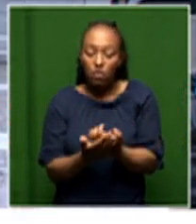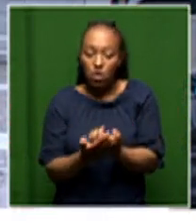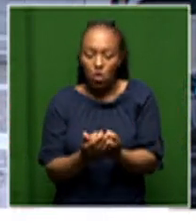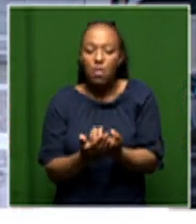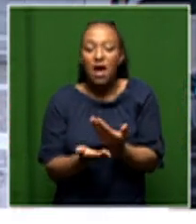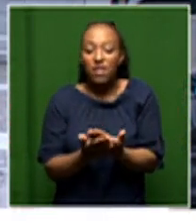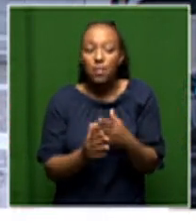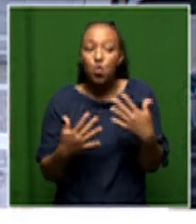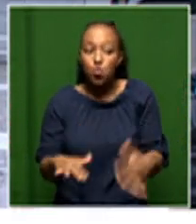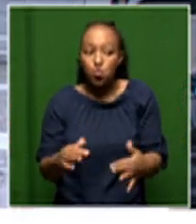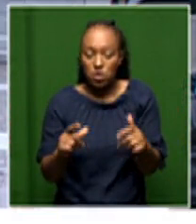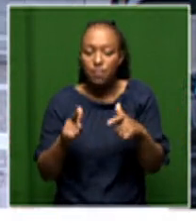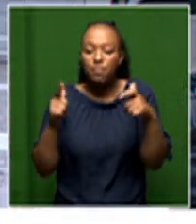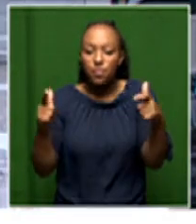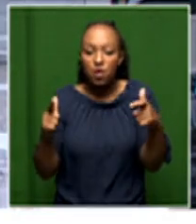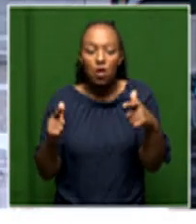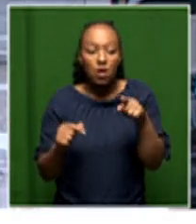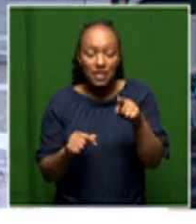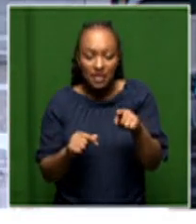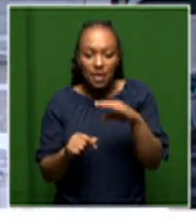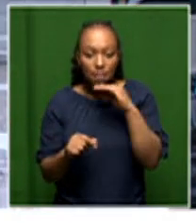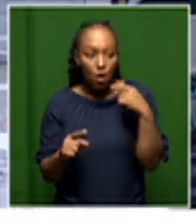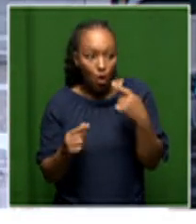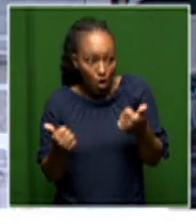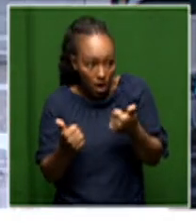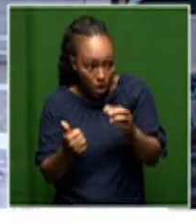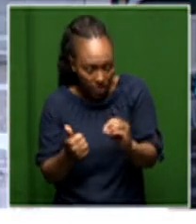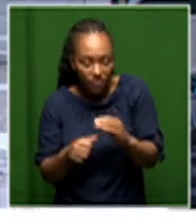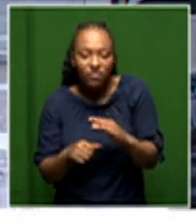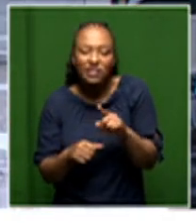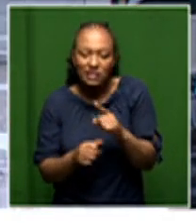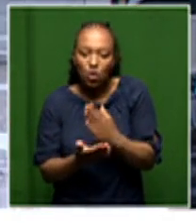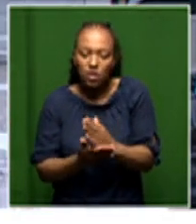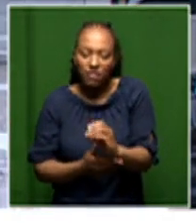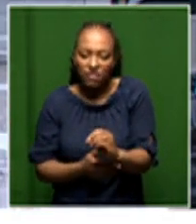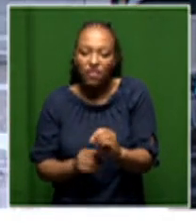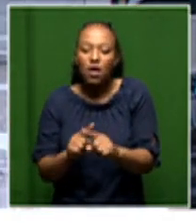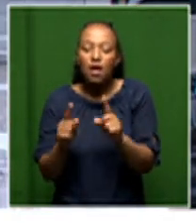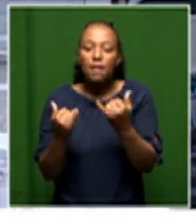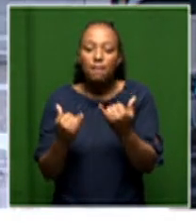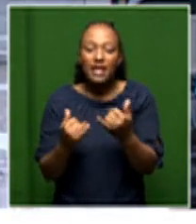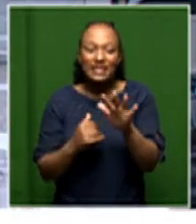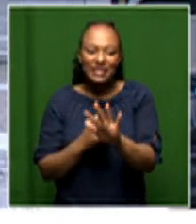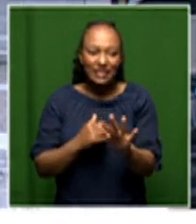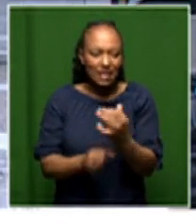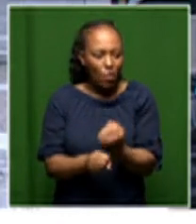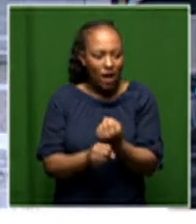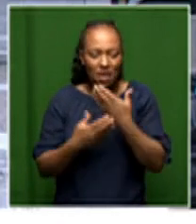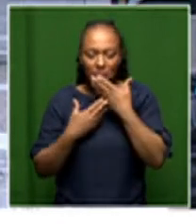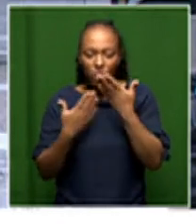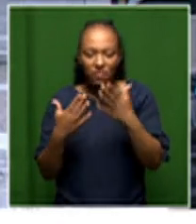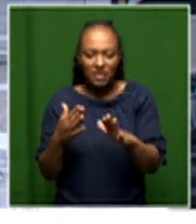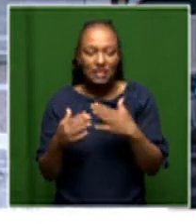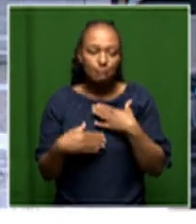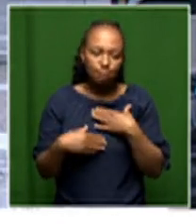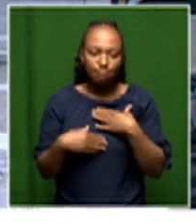quite substantial. That's about a quarter of what we already have. Of course, most of it tends to be not working, which is why we've tended